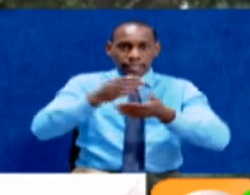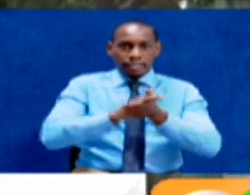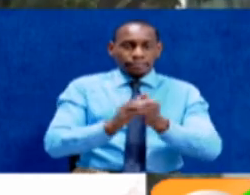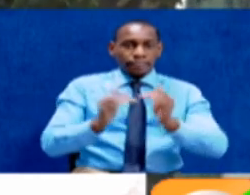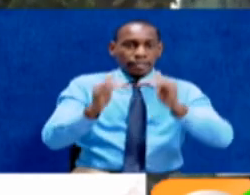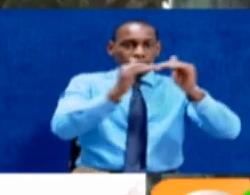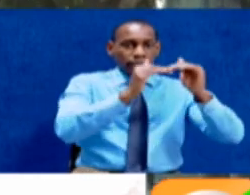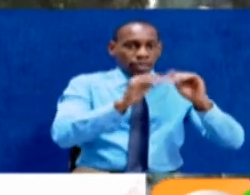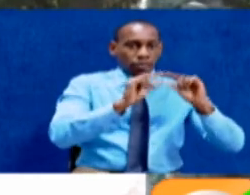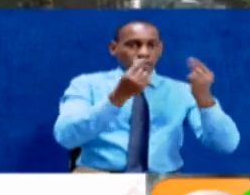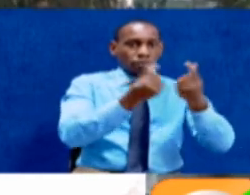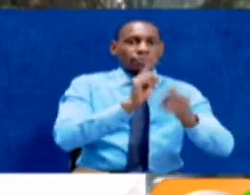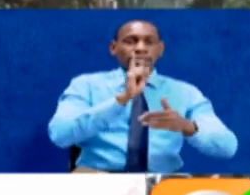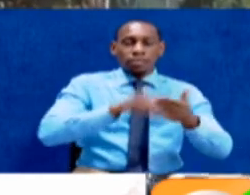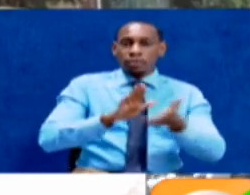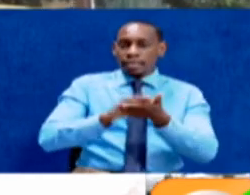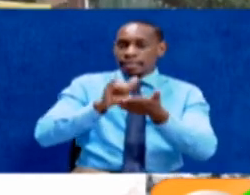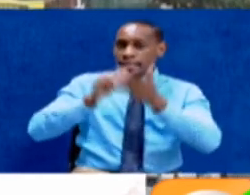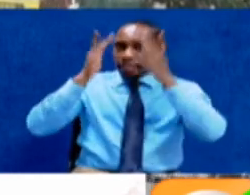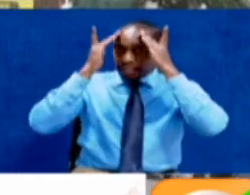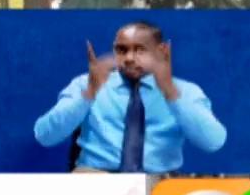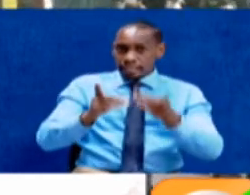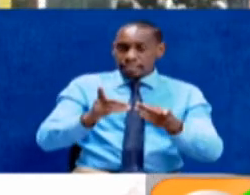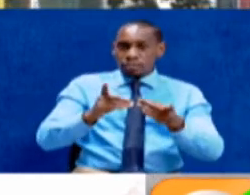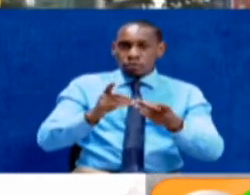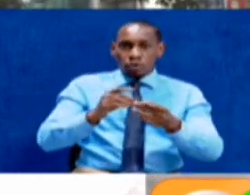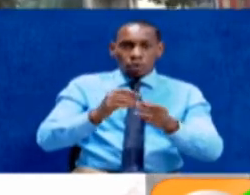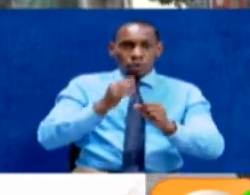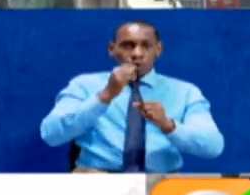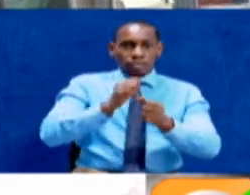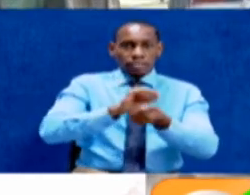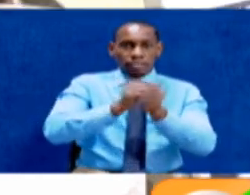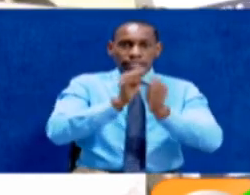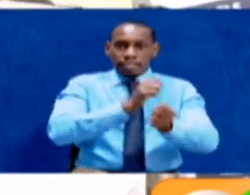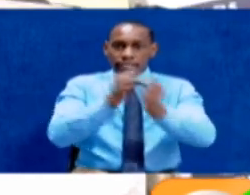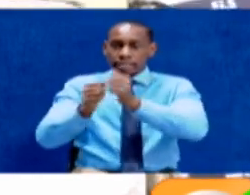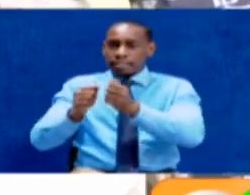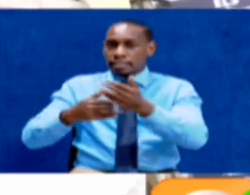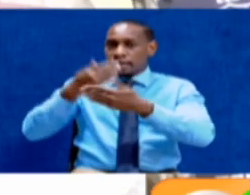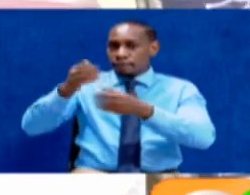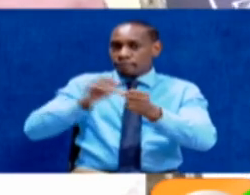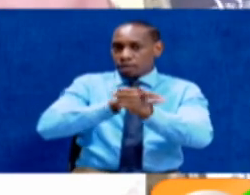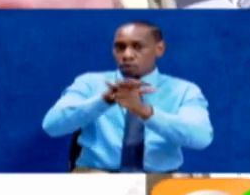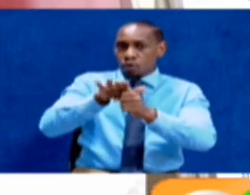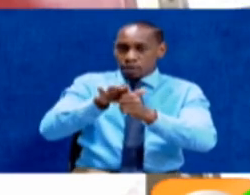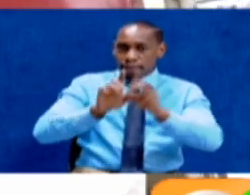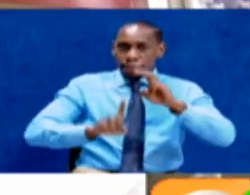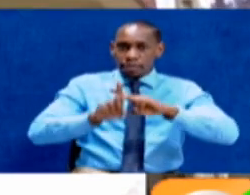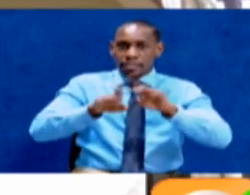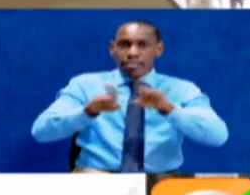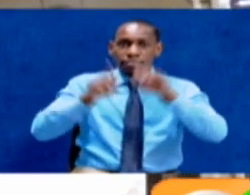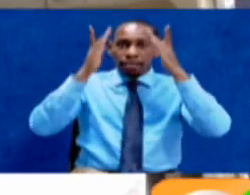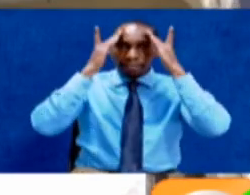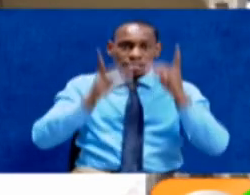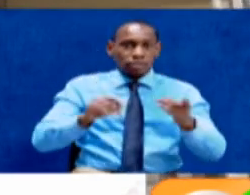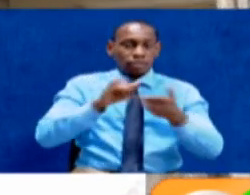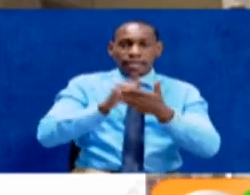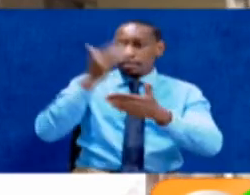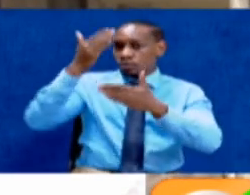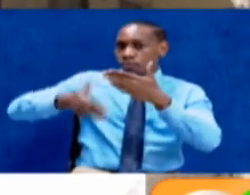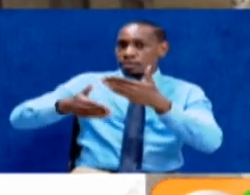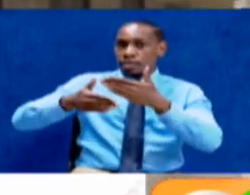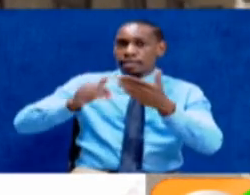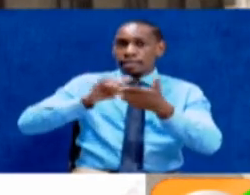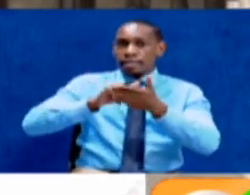Equity Group has termed the move as part of the lender's decision to rework its strategy given the COVID-19 pandemic, in a move that has also seen the